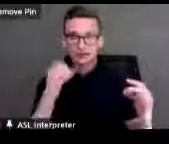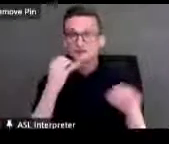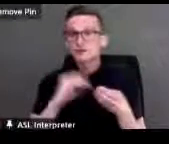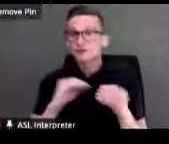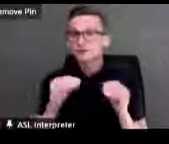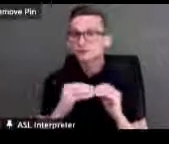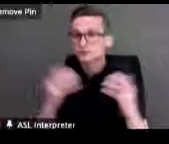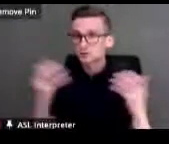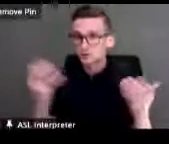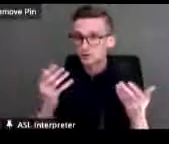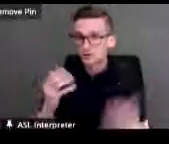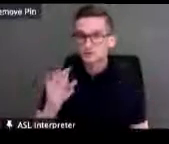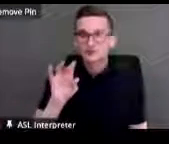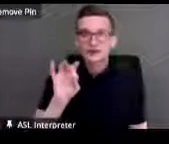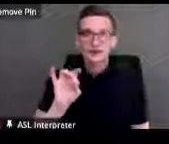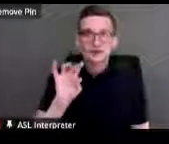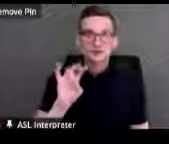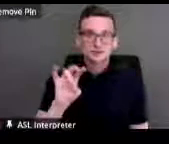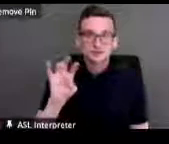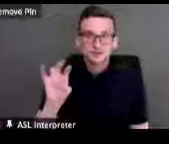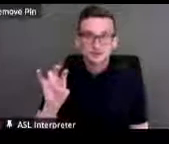is